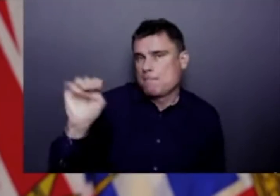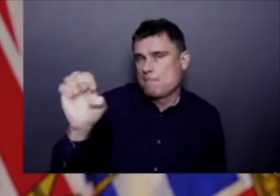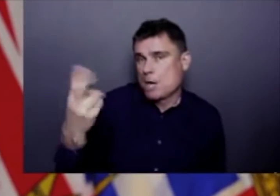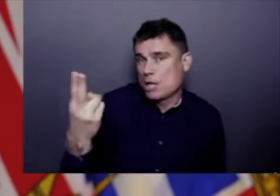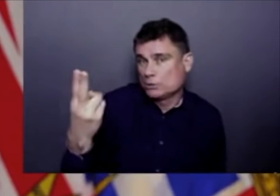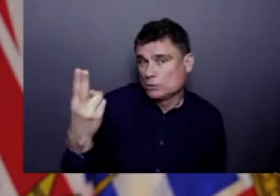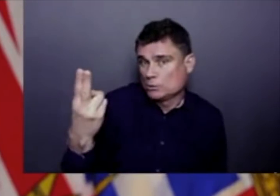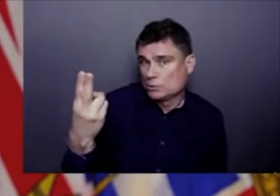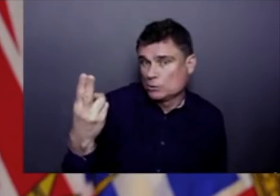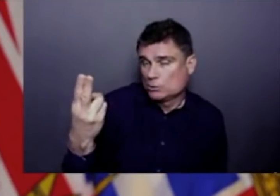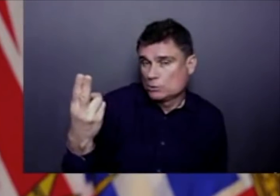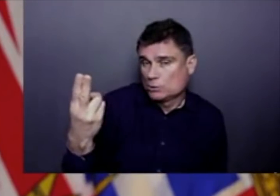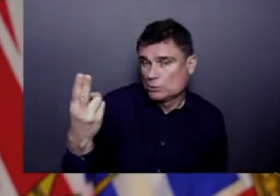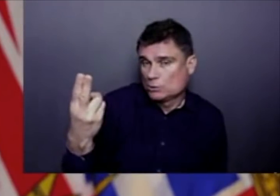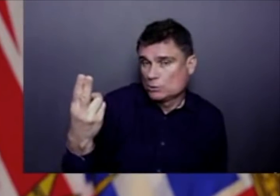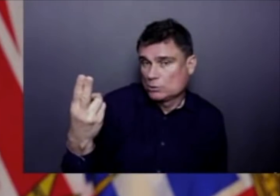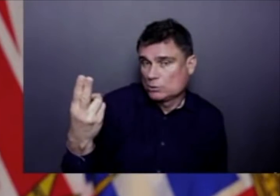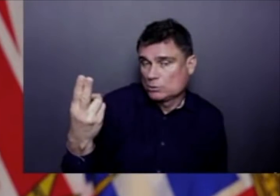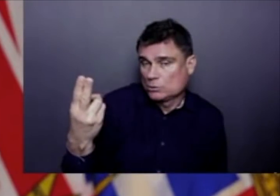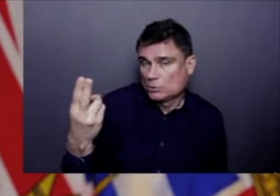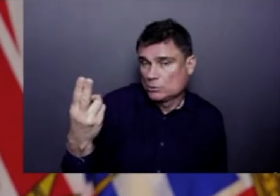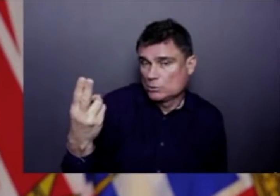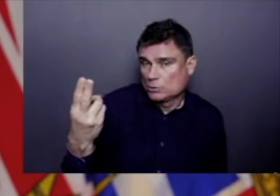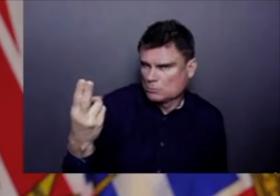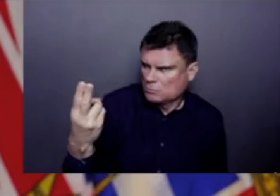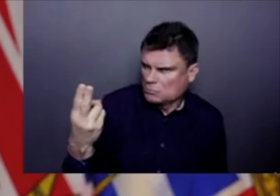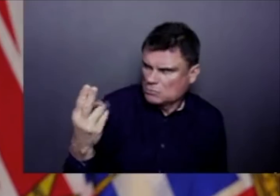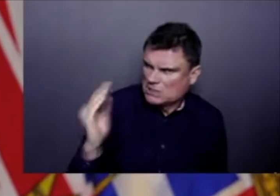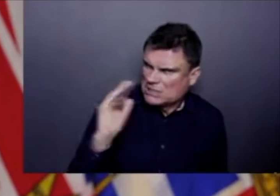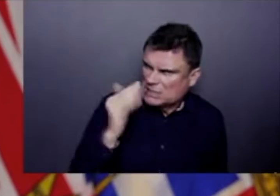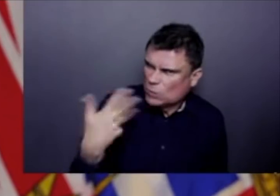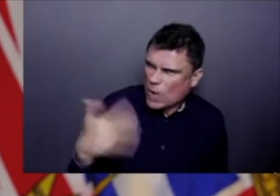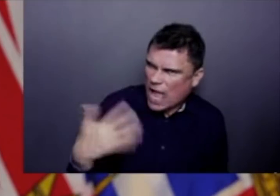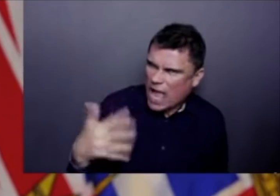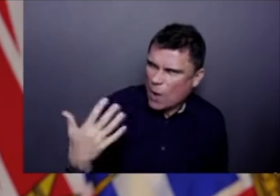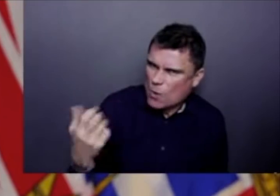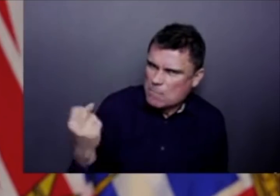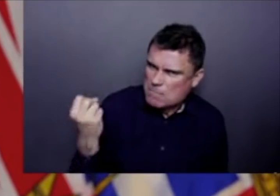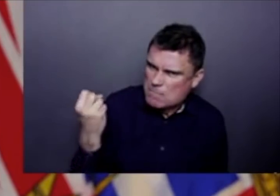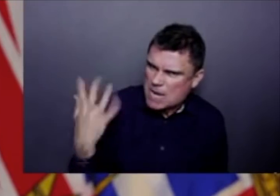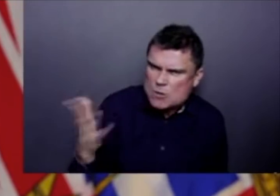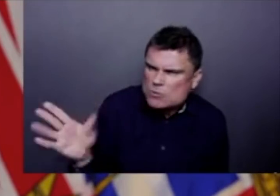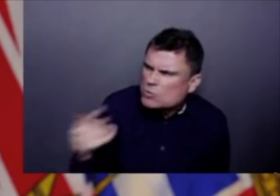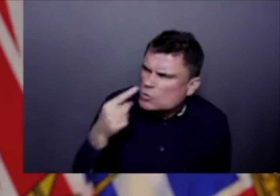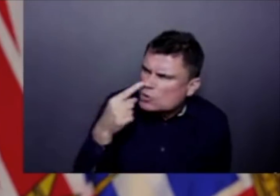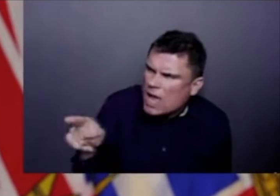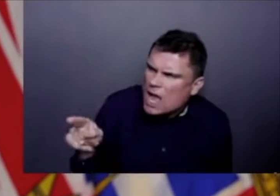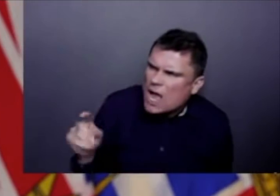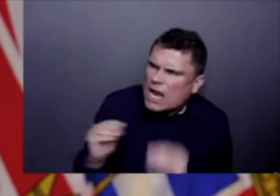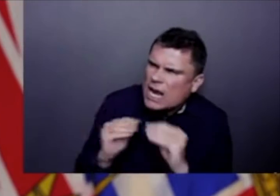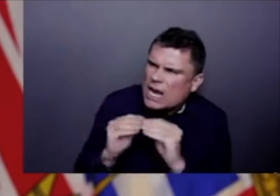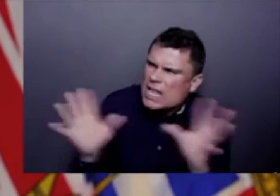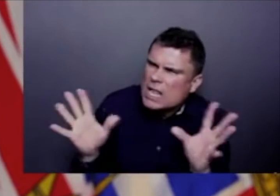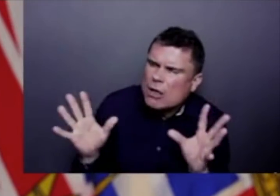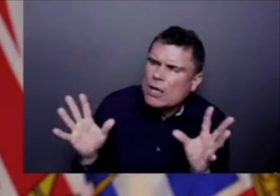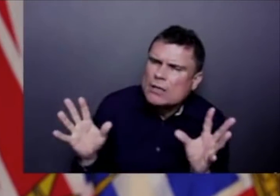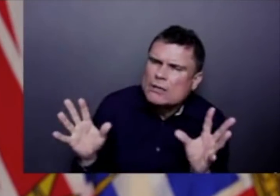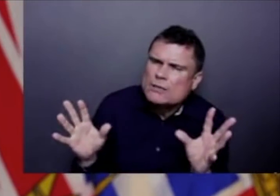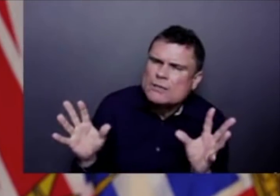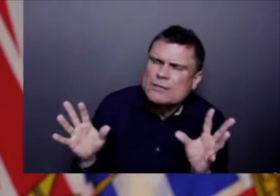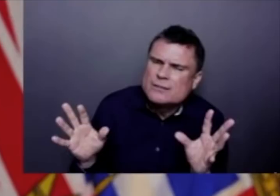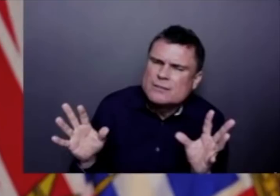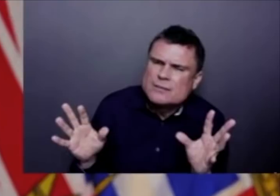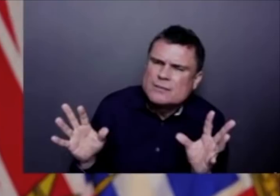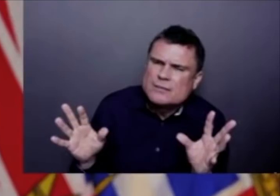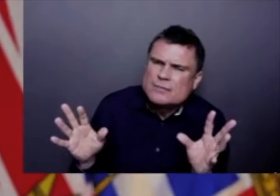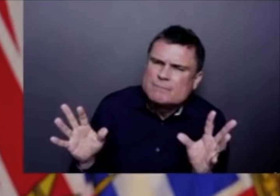doses. Can you clarify how many doses of vaccine we've received so far and how many daily vaccinations we're able to complete at this